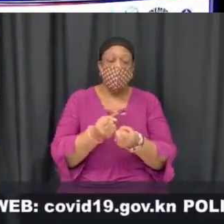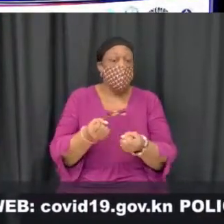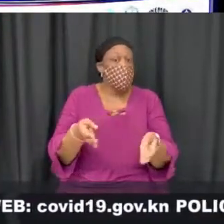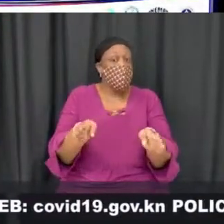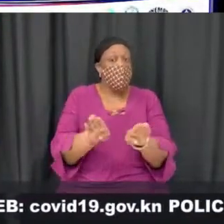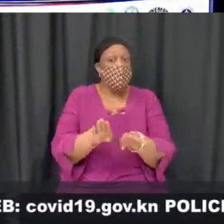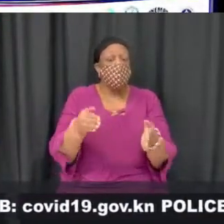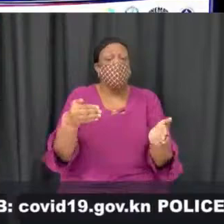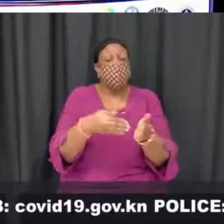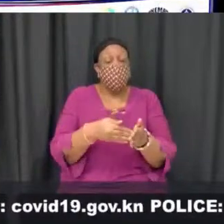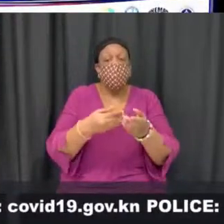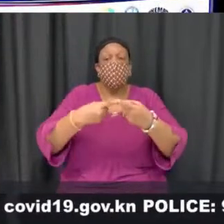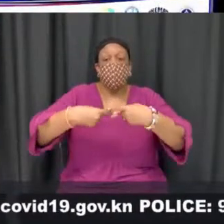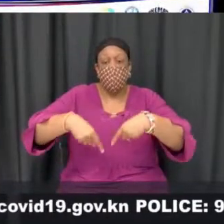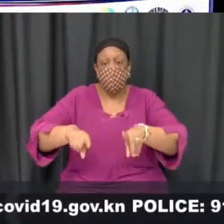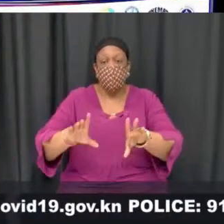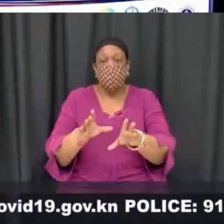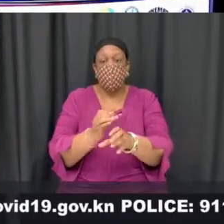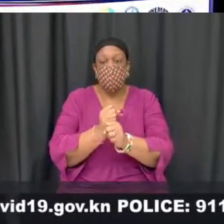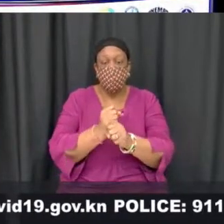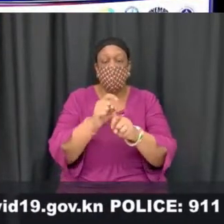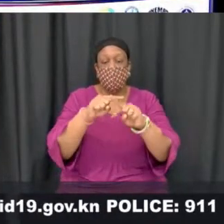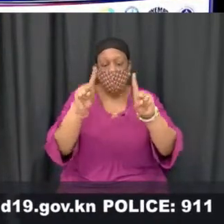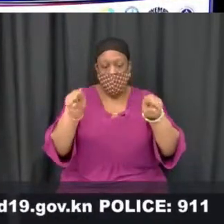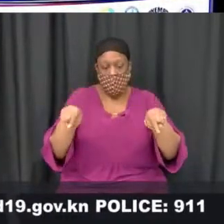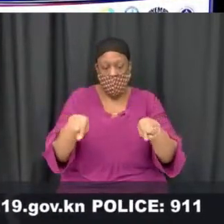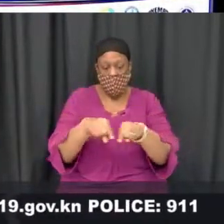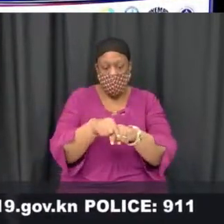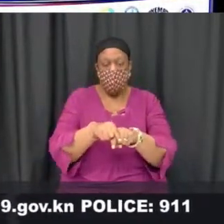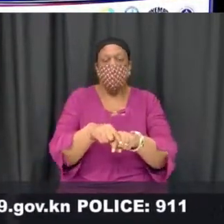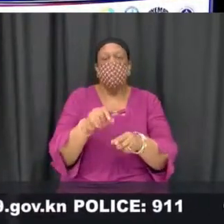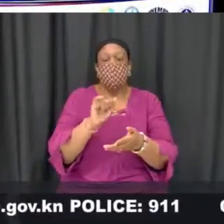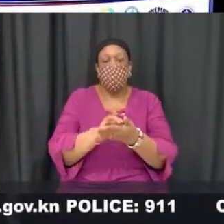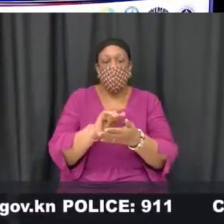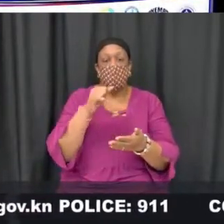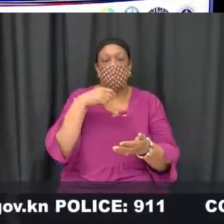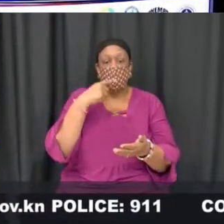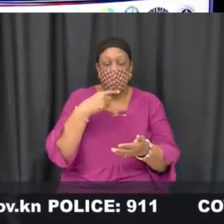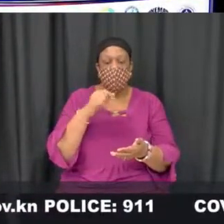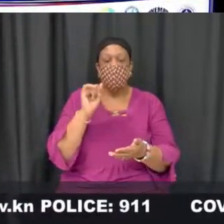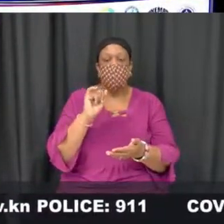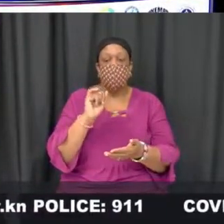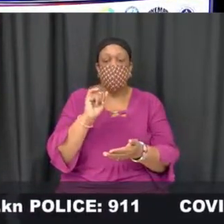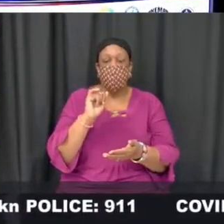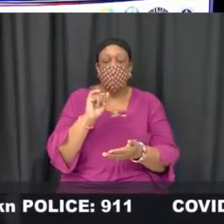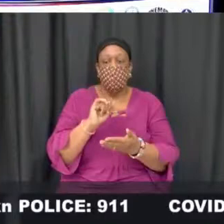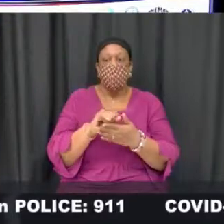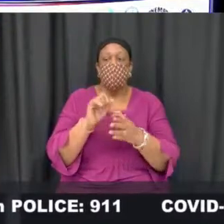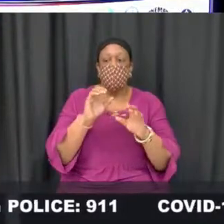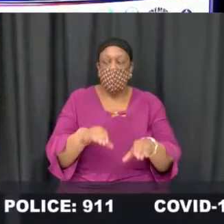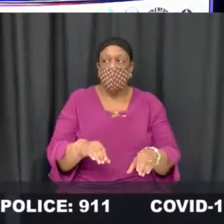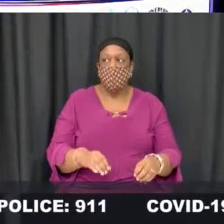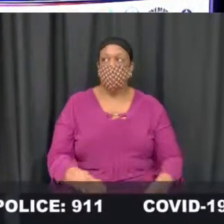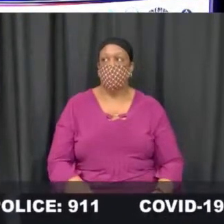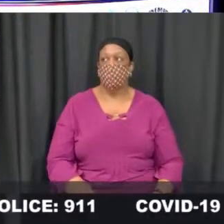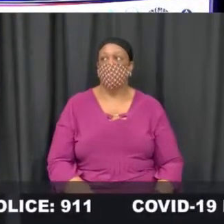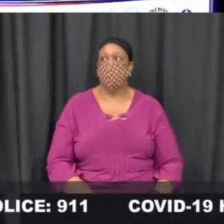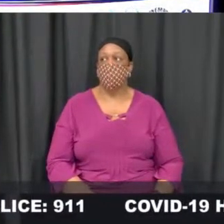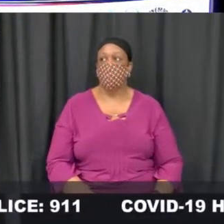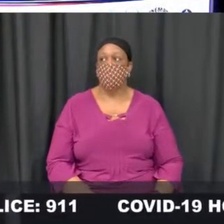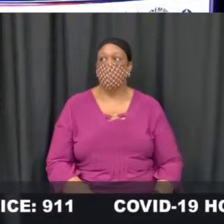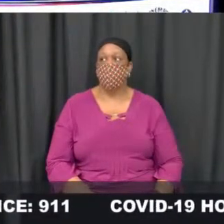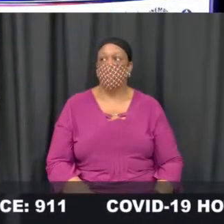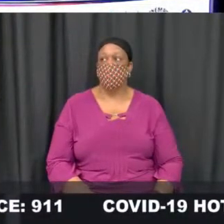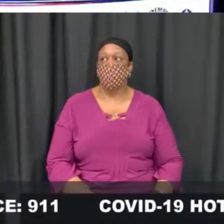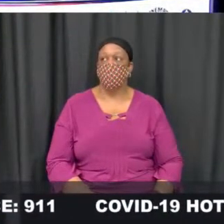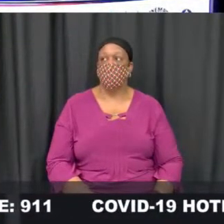We have been getting a lot of questions about OTI, and I want to repeat once more. The Ocean Terrace Inn is not